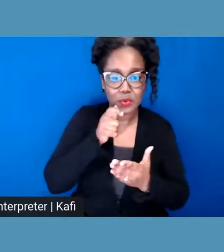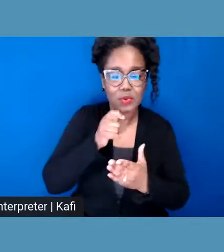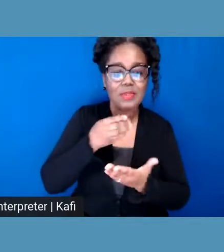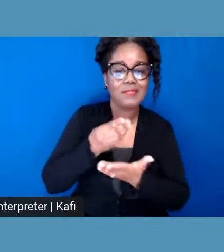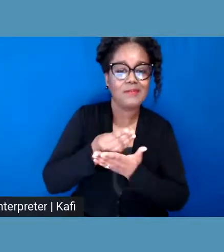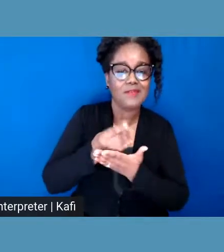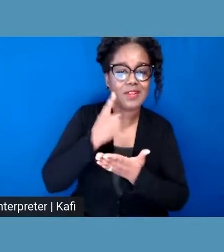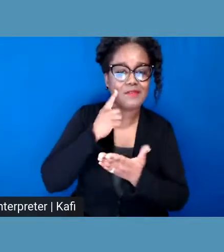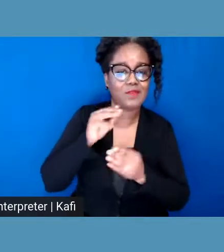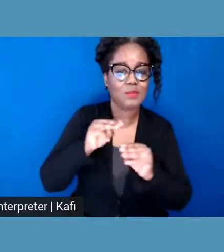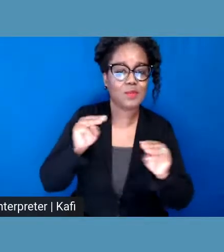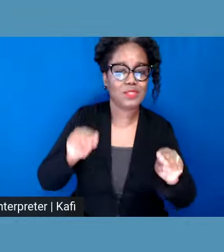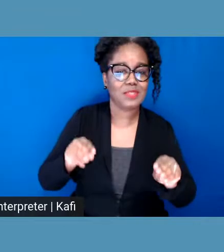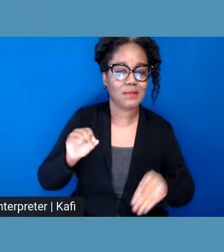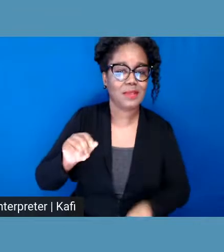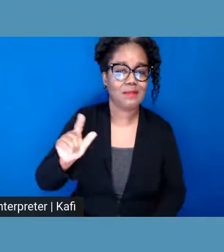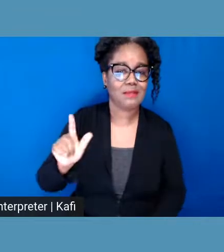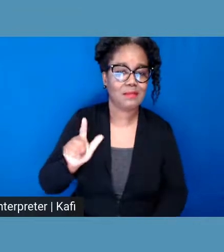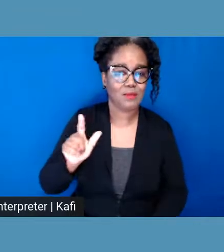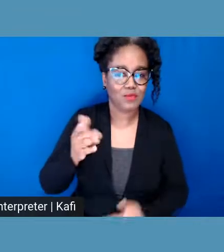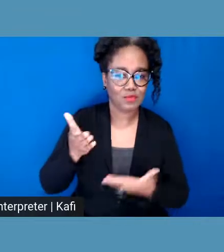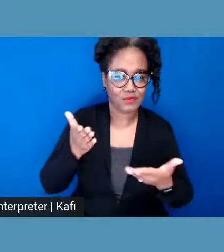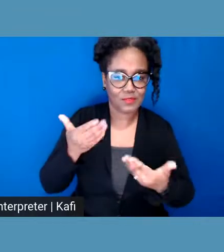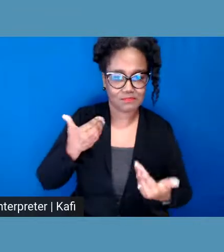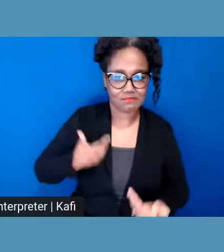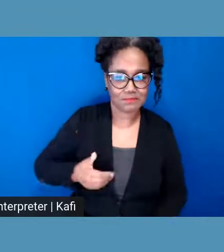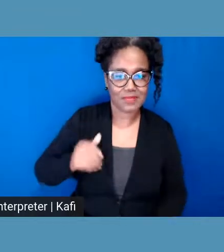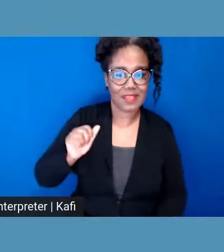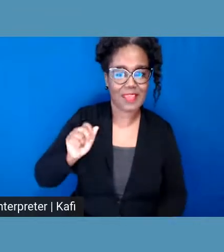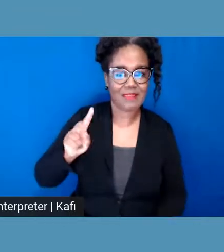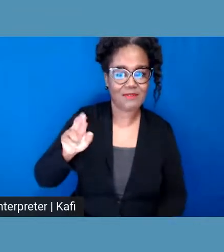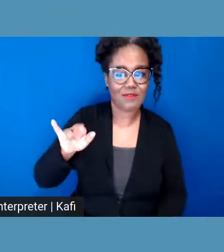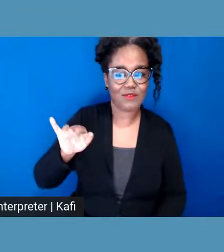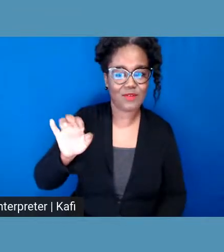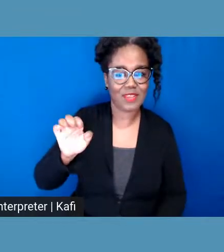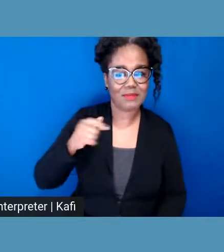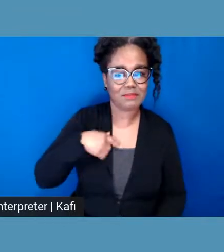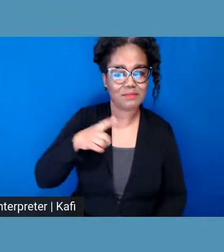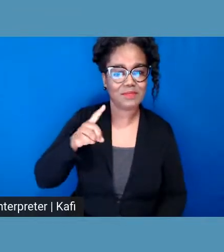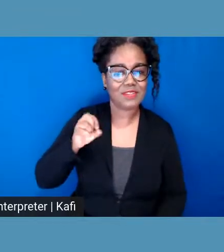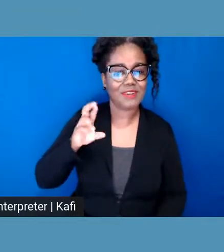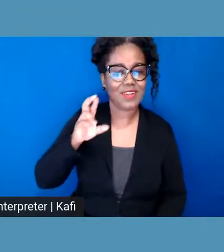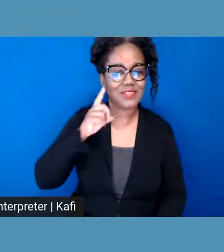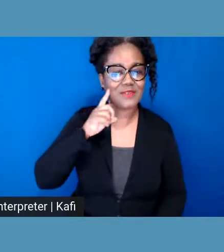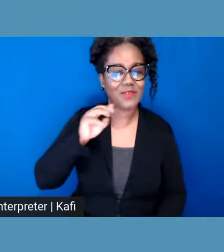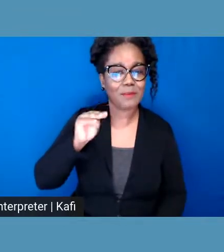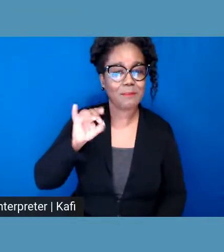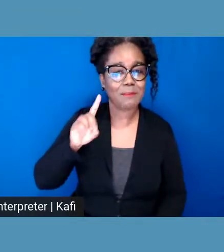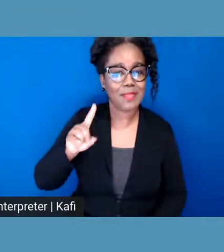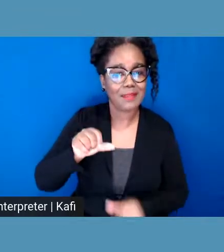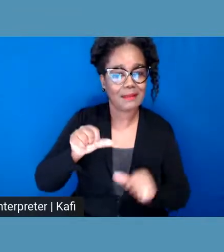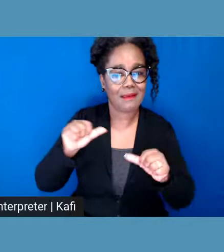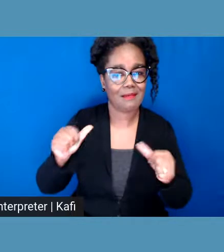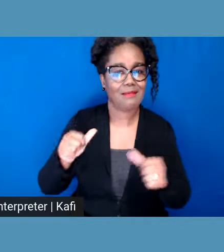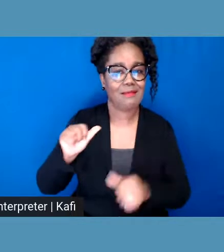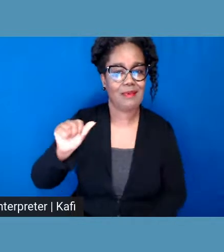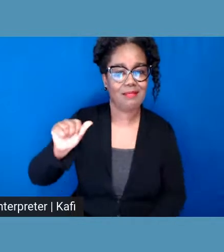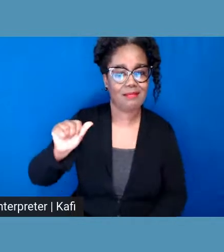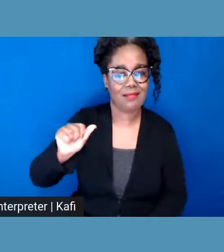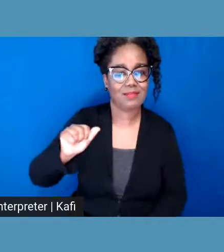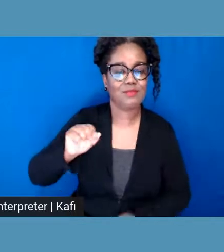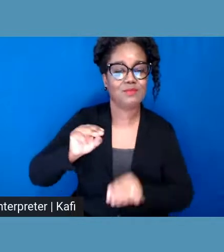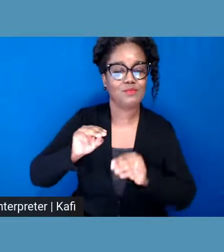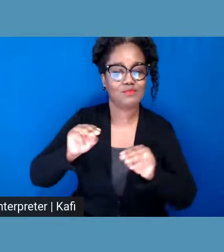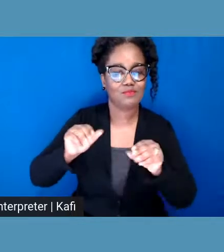Library Services. My name is Avery. I am the director of the Mid-Atlantic Association of Museums, and I am your host for today's